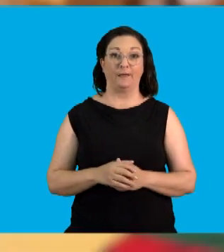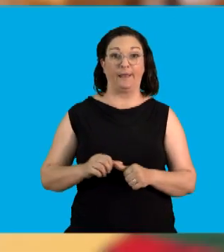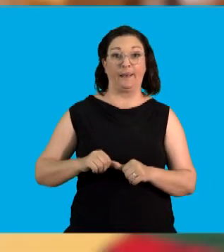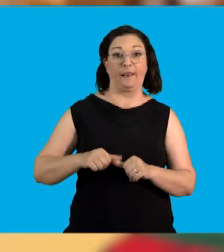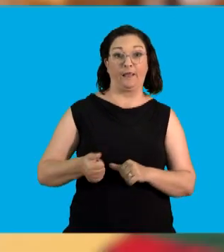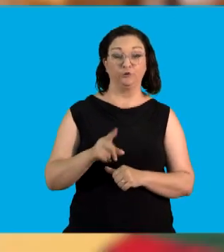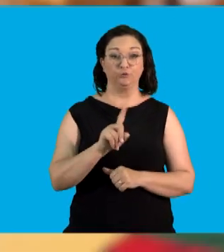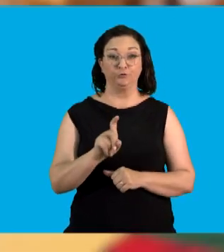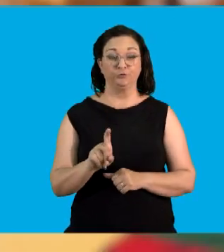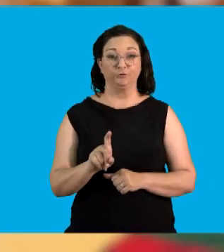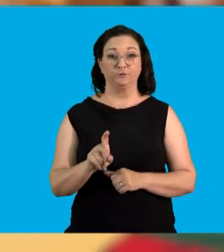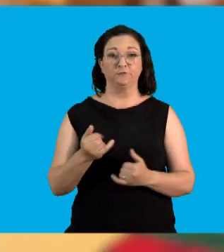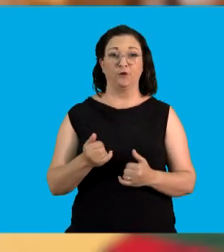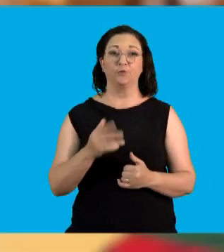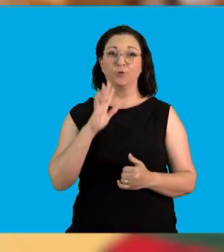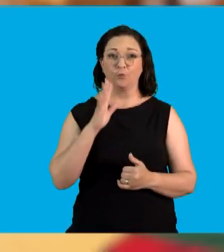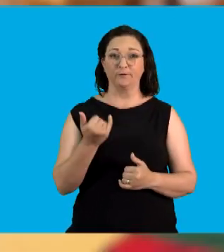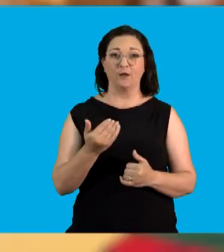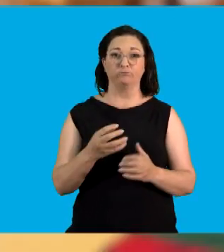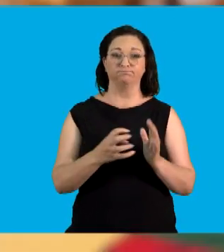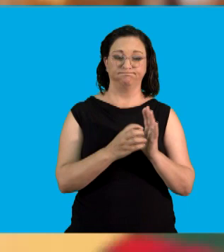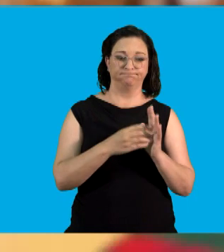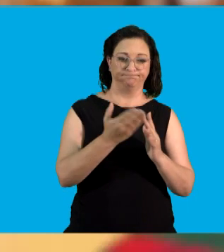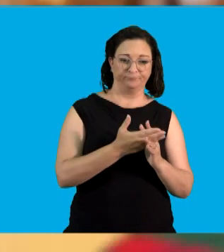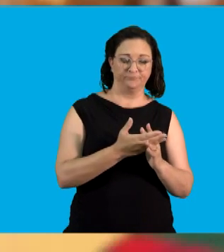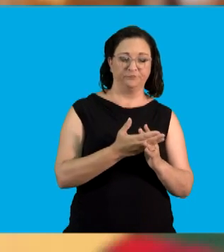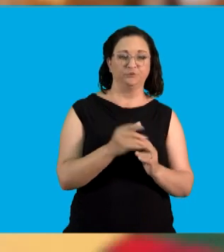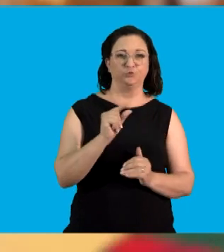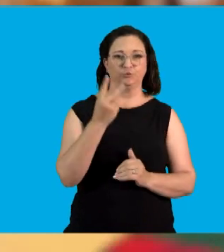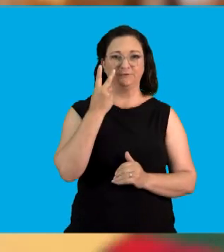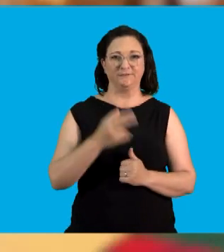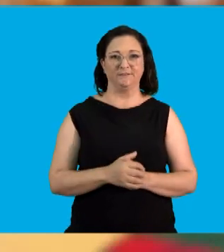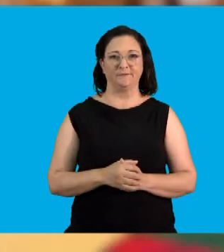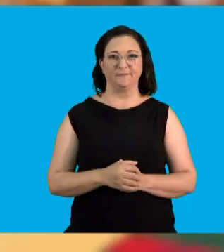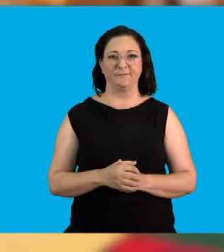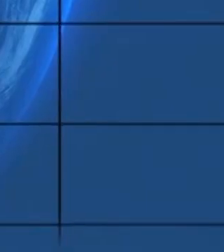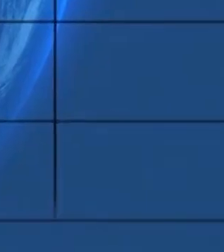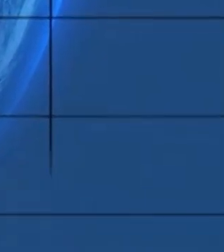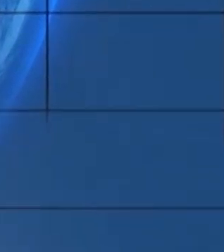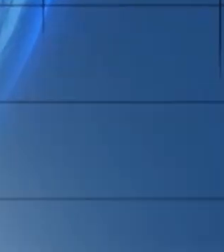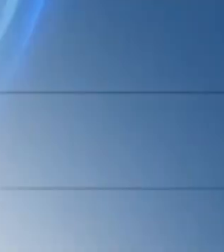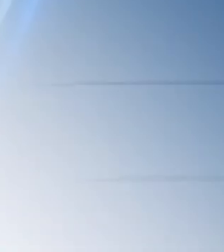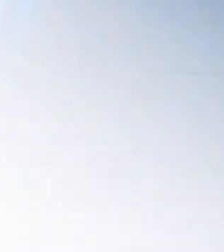before you move on to our next set of questions, we're just going to quickly go for an ad break, and I'll see you just after this.